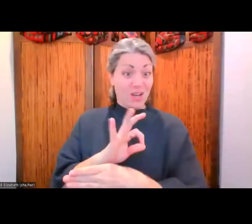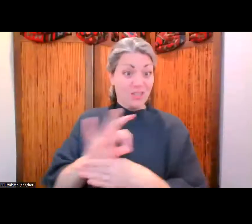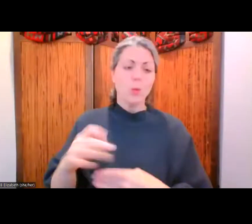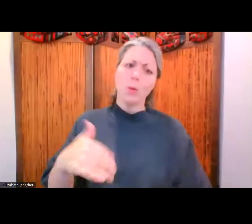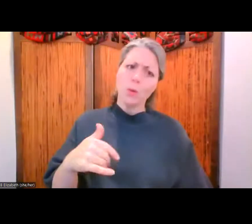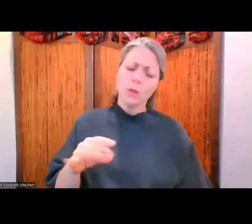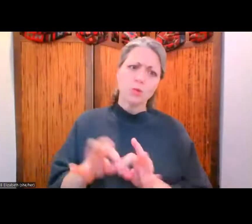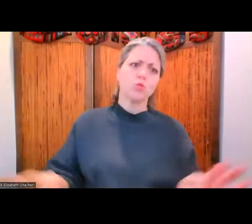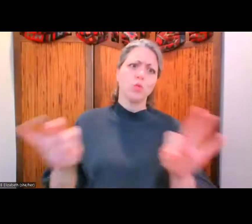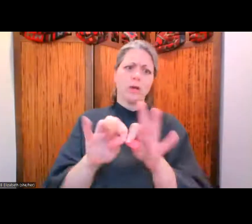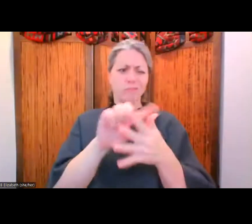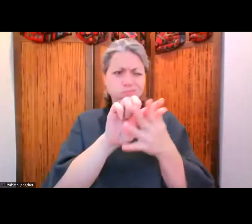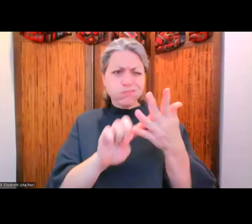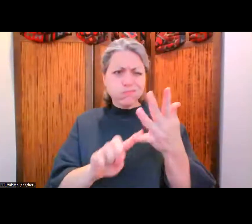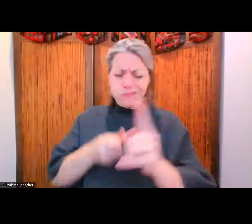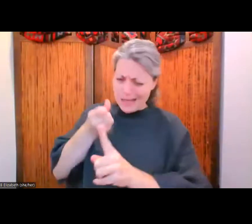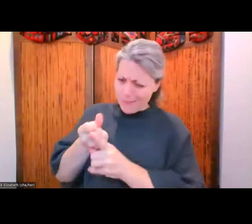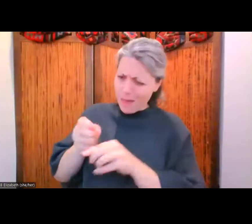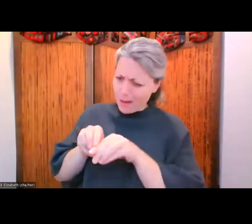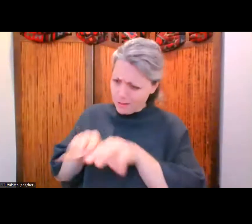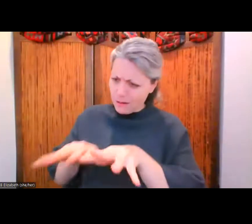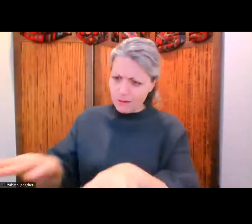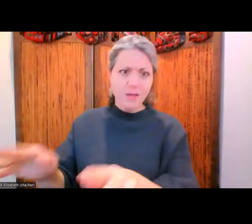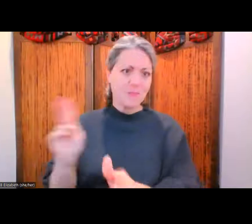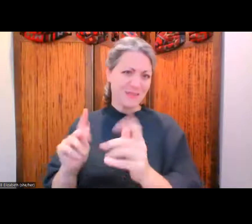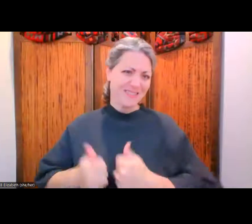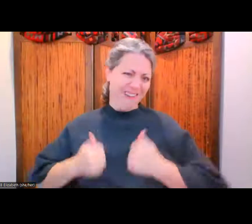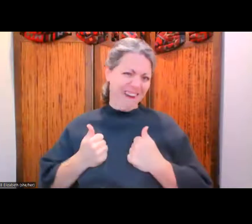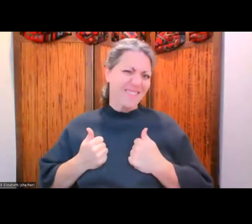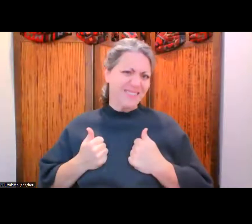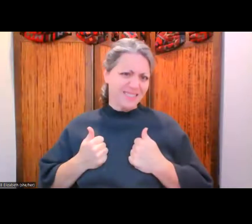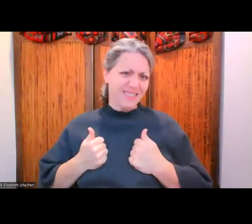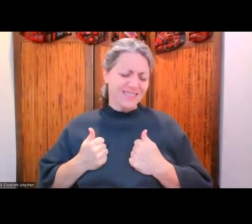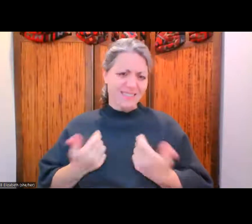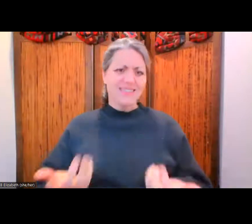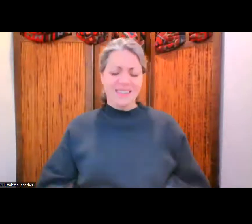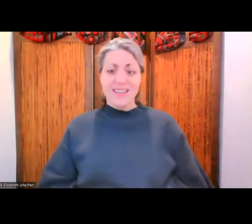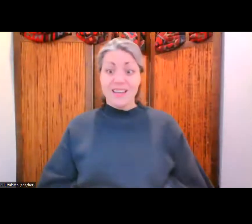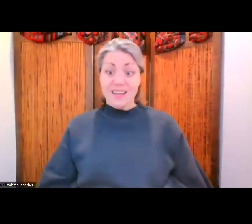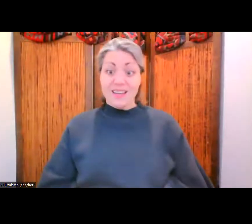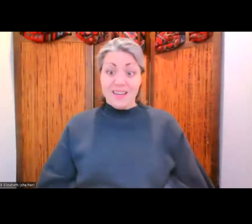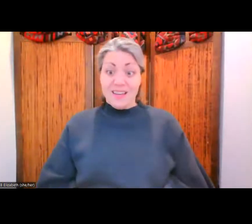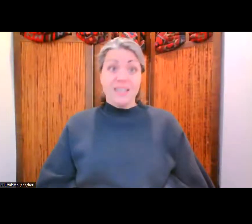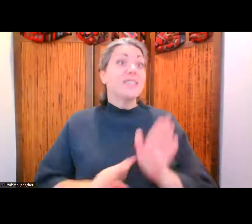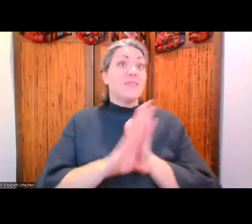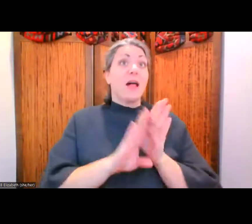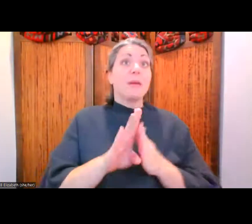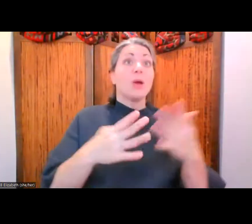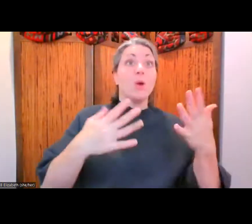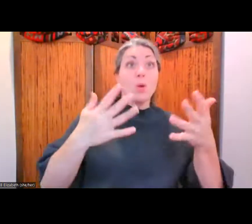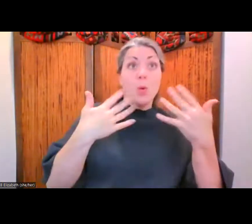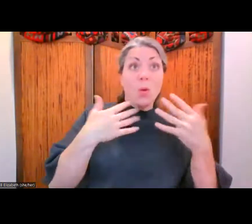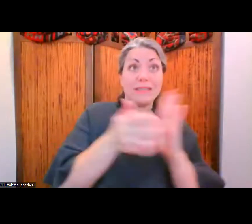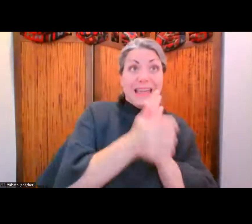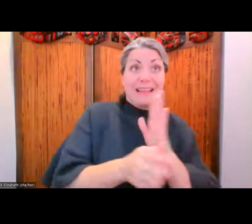critical for multiple aspects of people's lives. In particular, the distinction between developing cool skills and being able to use them